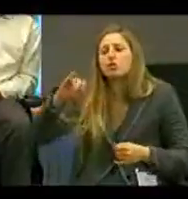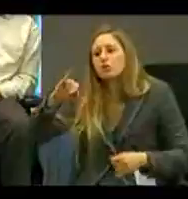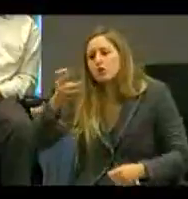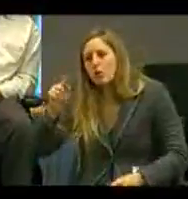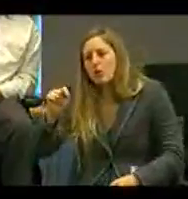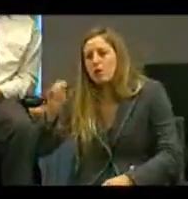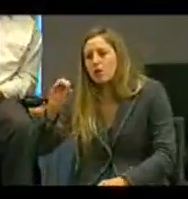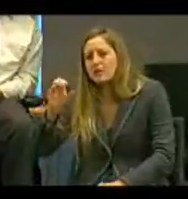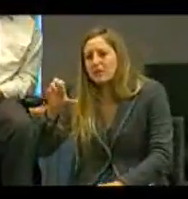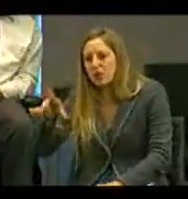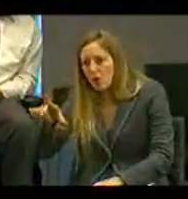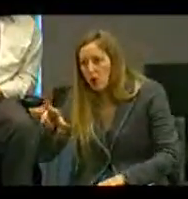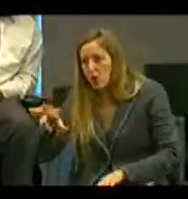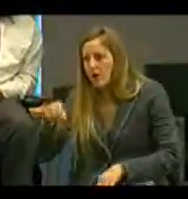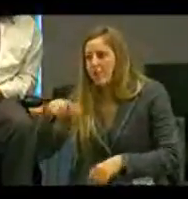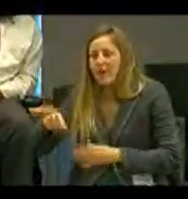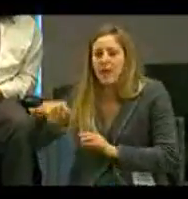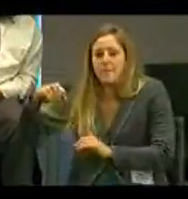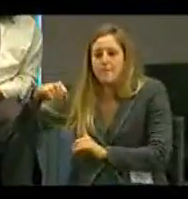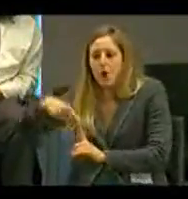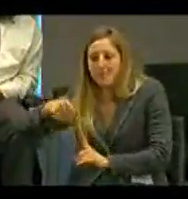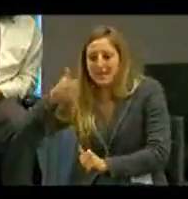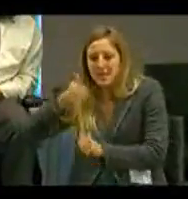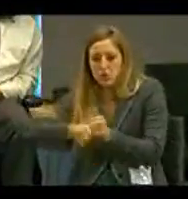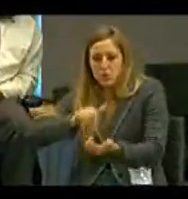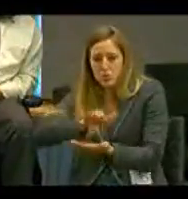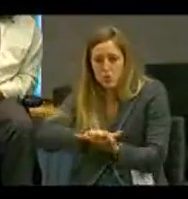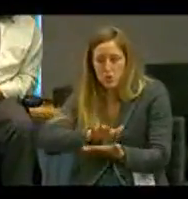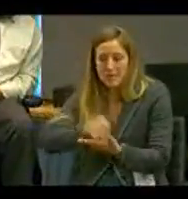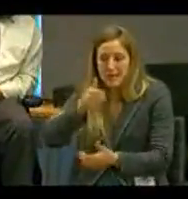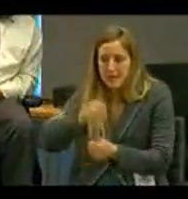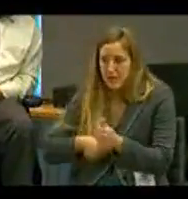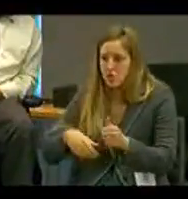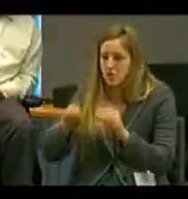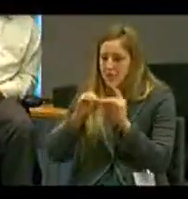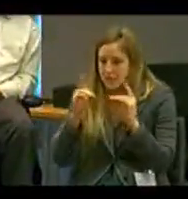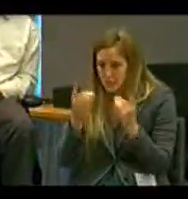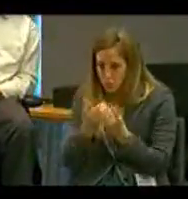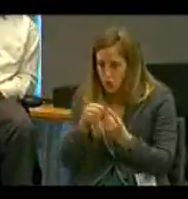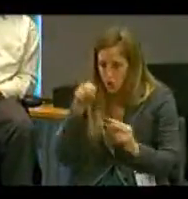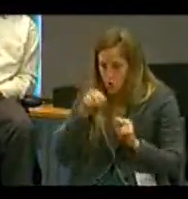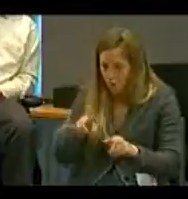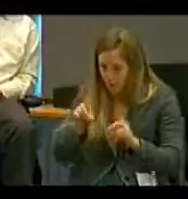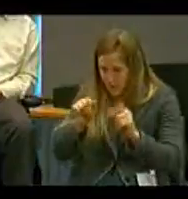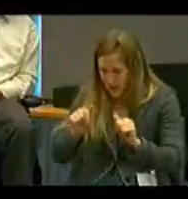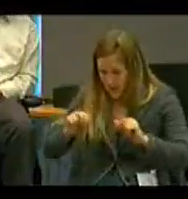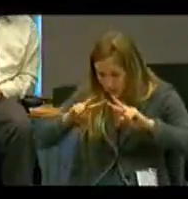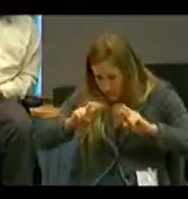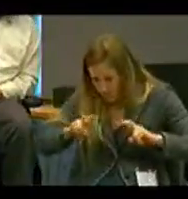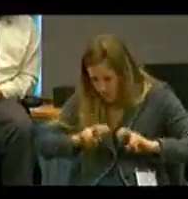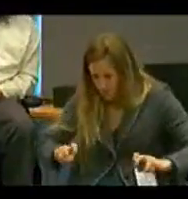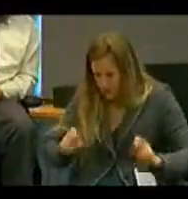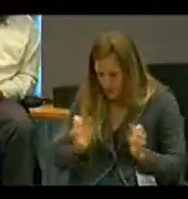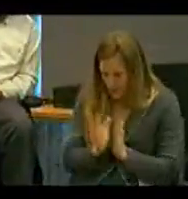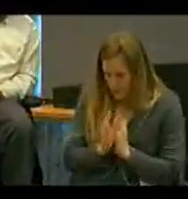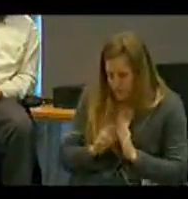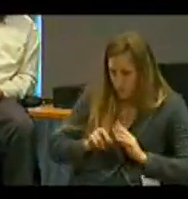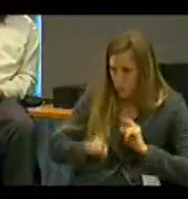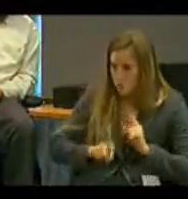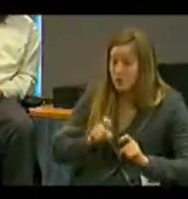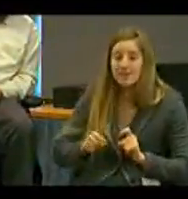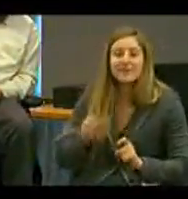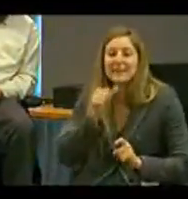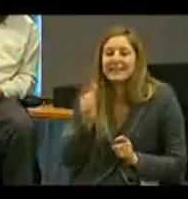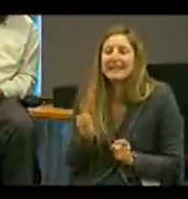DOJ guidance prompts every school and every district to look at their data and ask these questions. It does not direct them